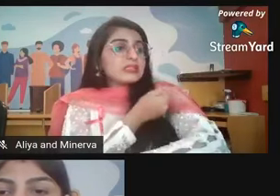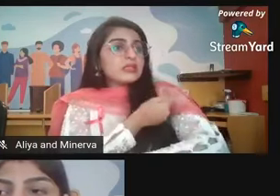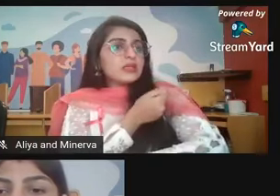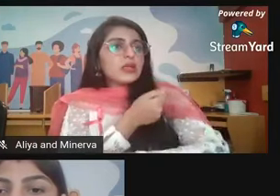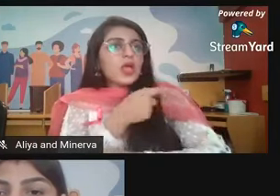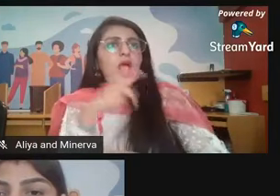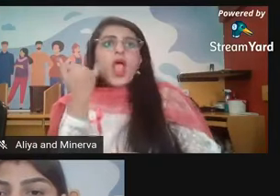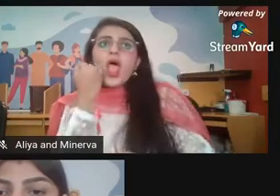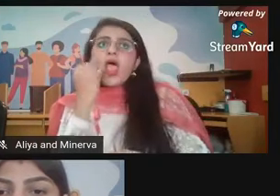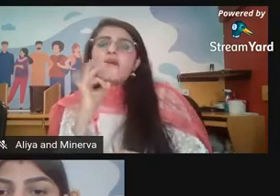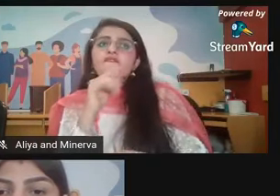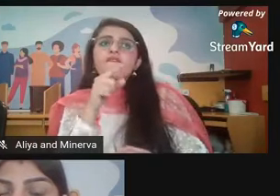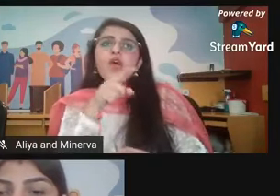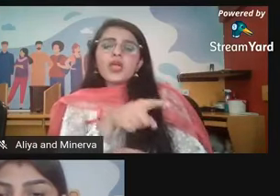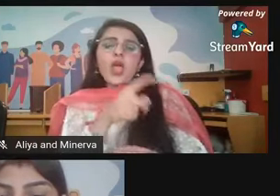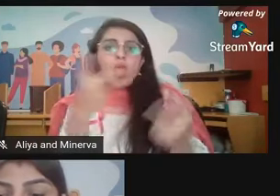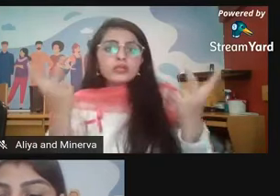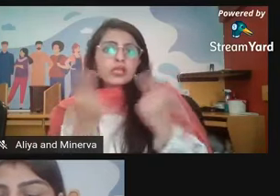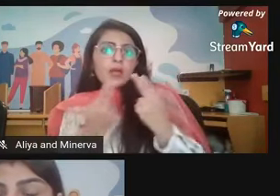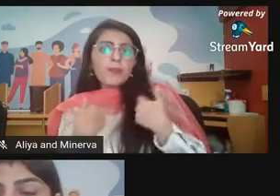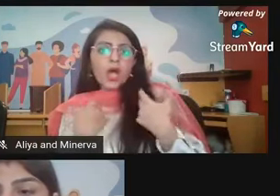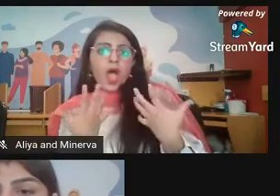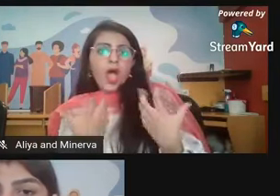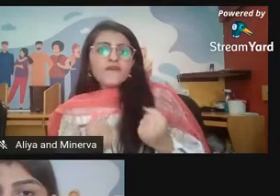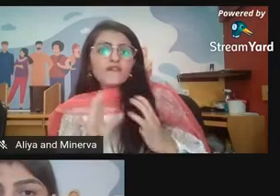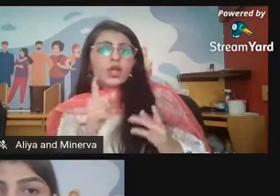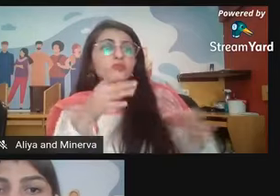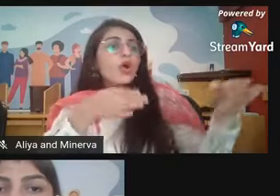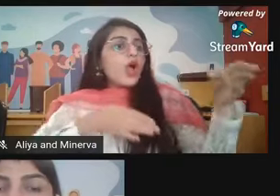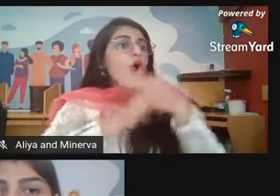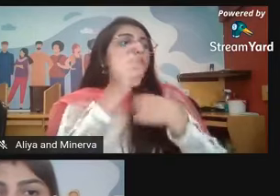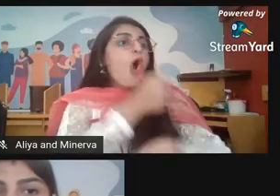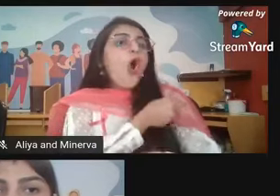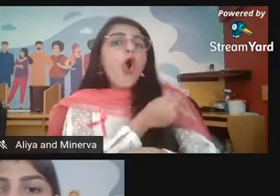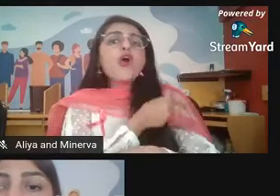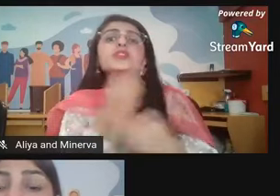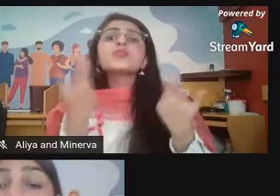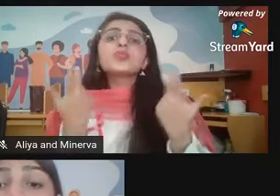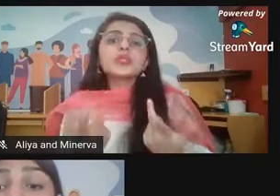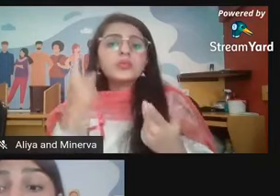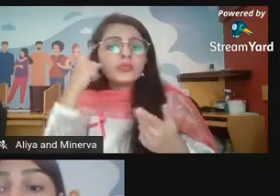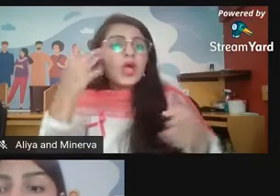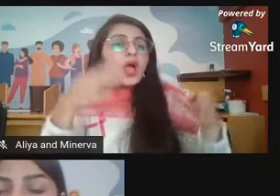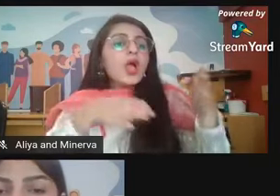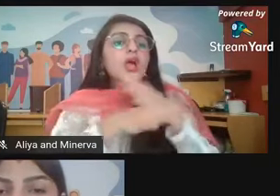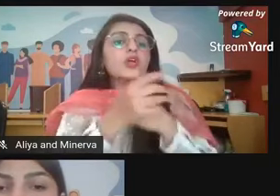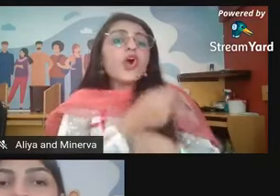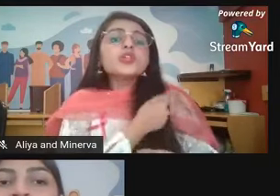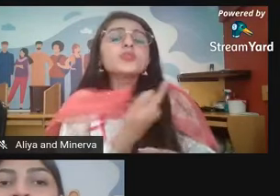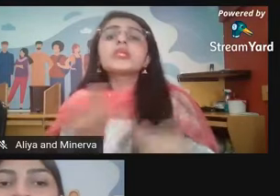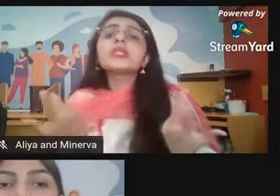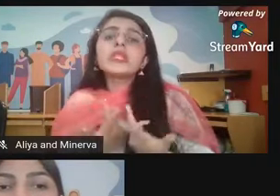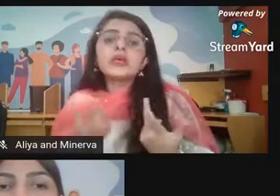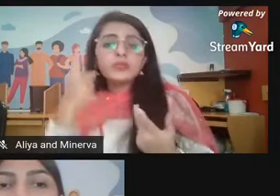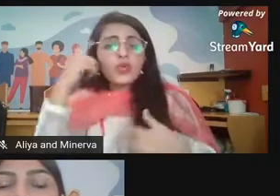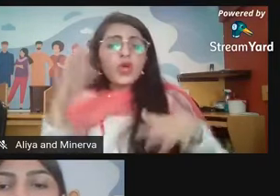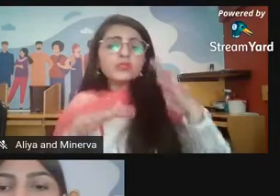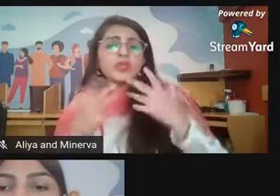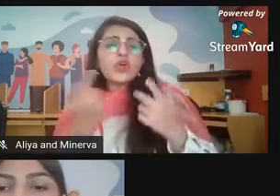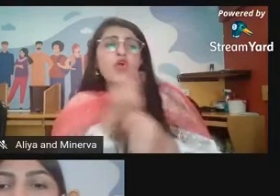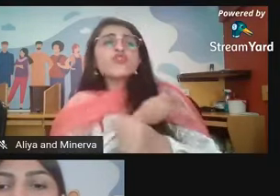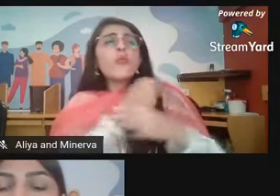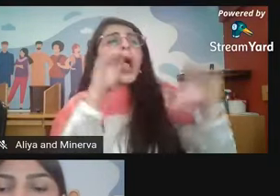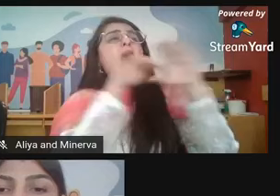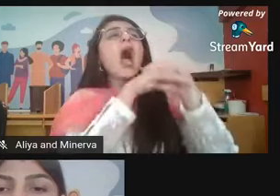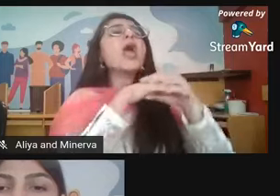somebody thinks ke they are going through these symptoms ke, so what is the process they should go through after going to the doctor? What should they expect ke wahan doctor ke paas